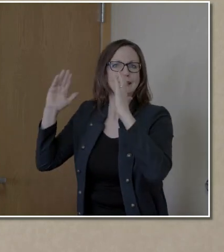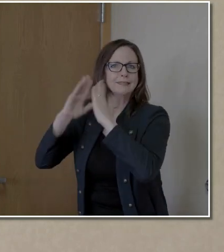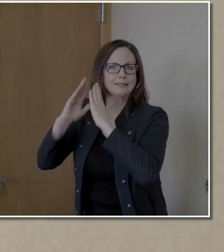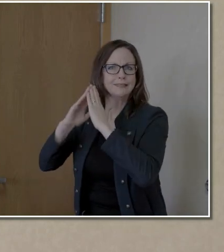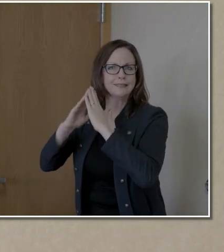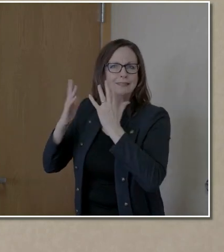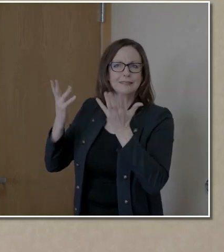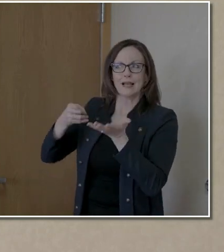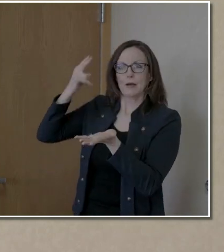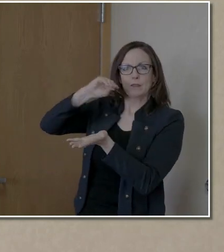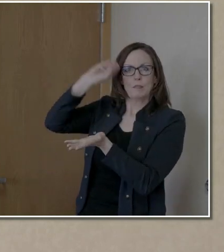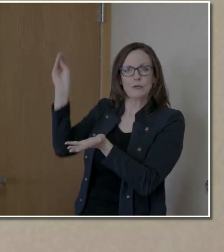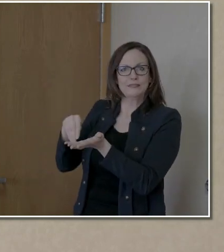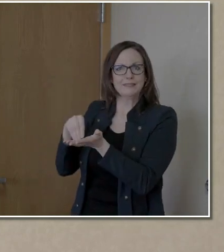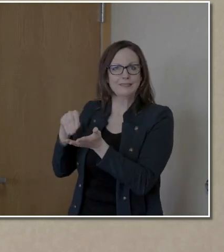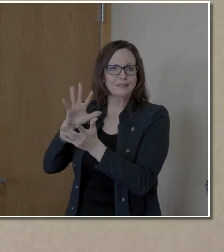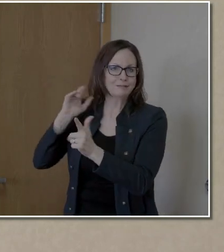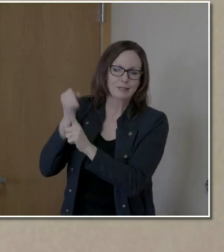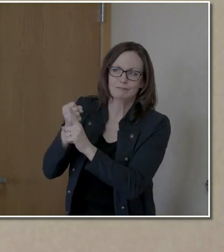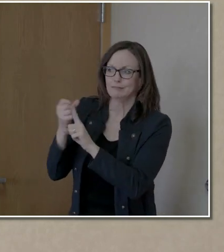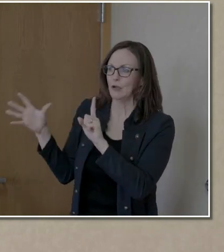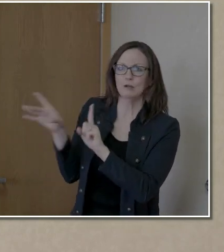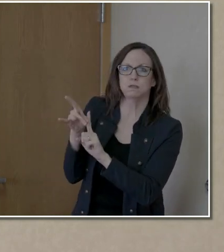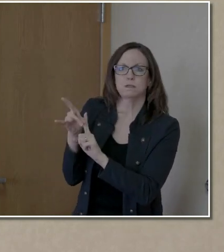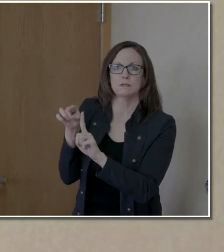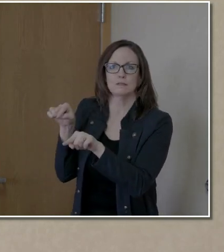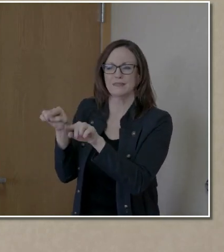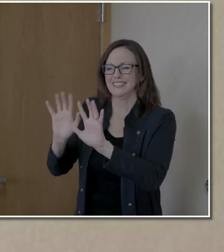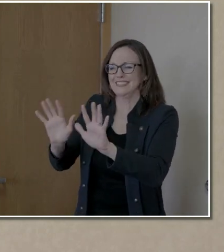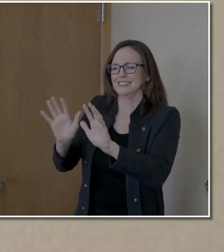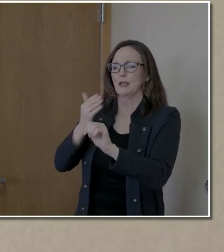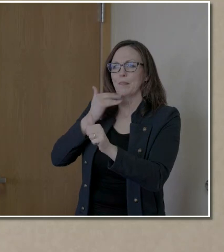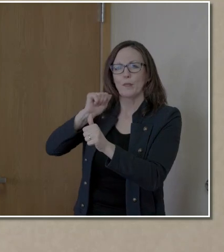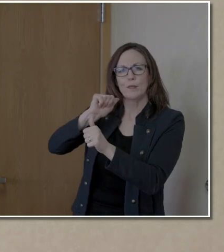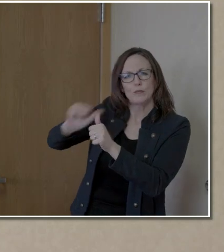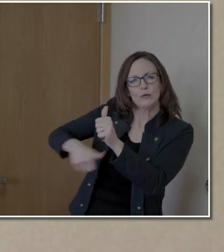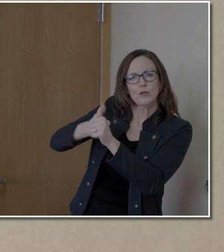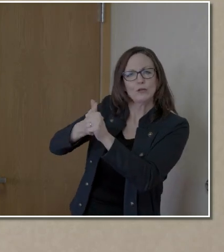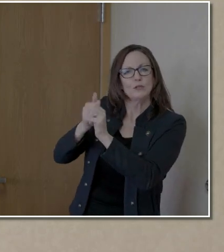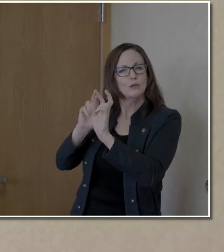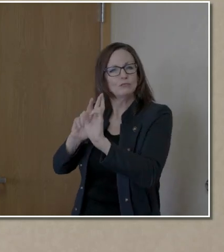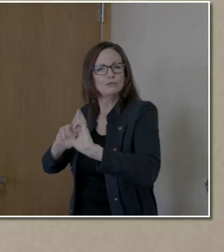it's necessary. Now, each hospital has a series of